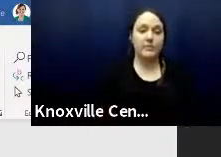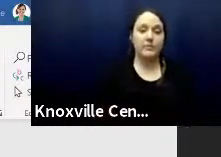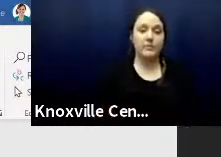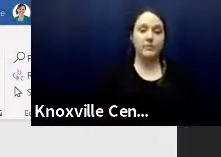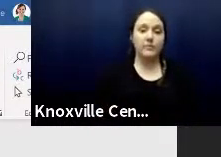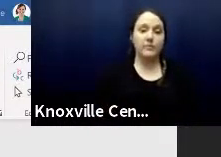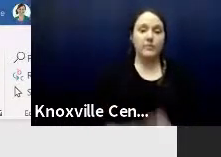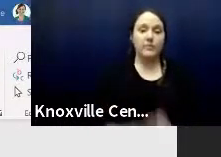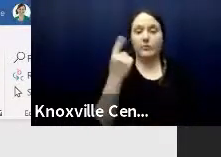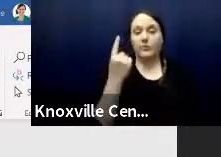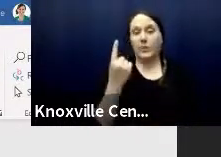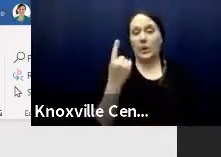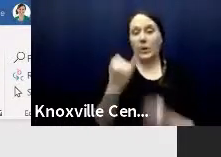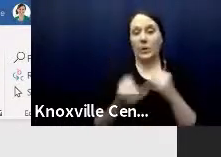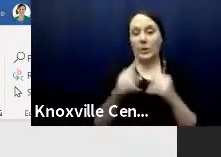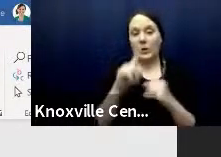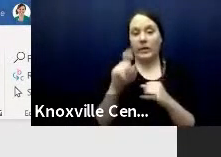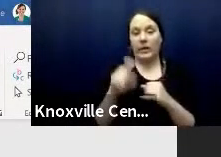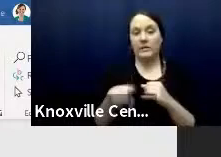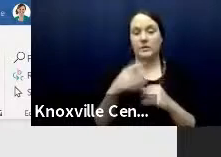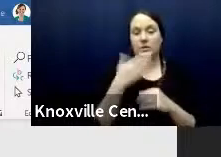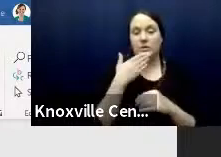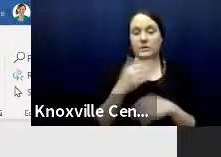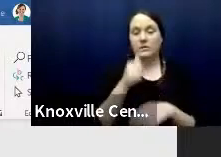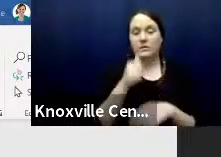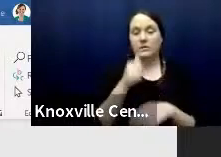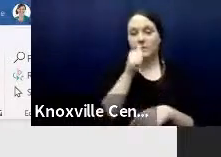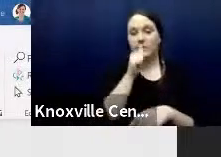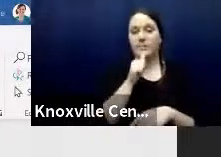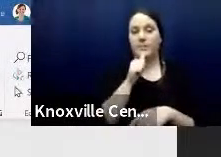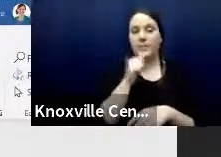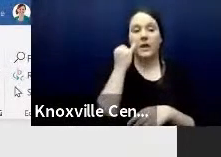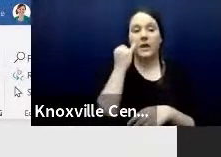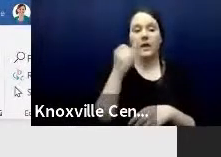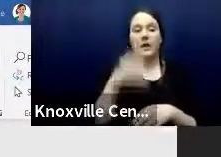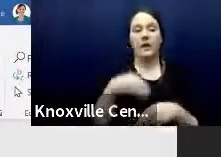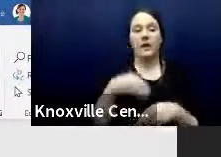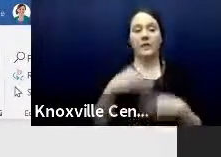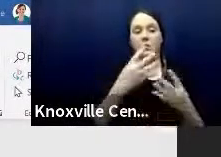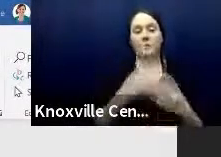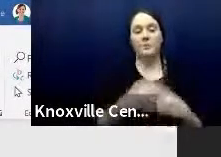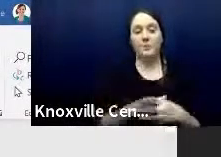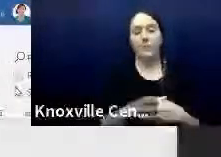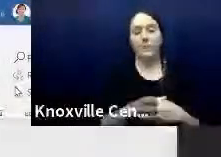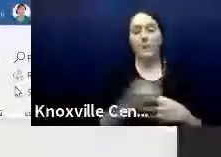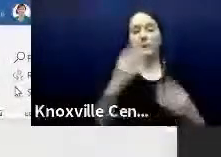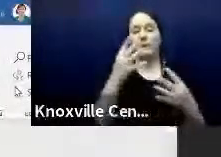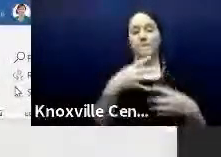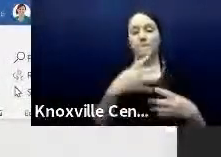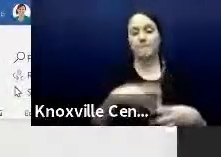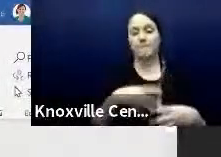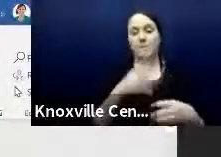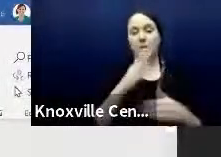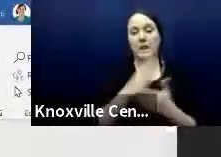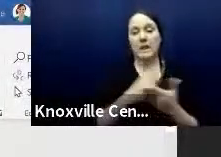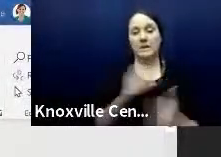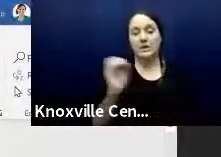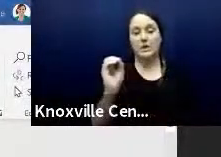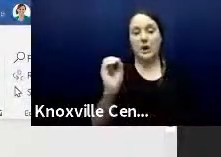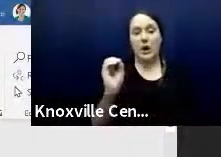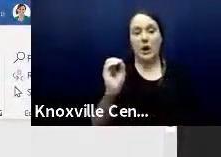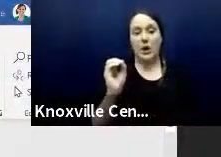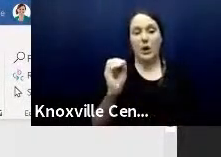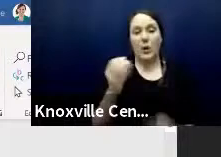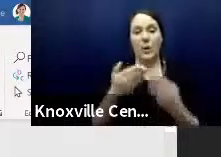One last question. Thank you for bearing with me. If you will scroll a little backwards to section O,